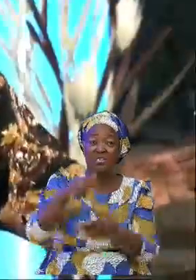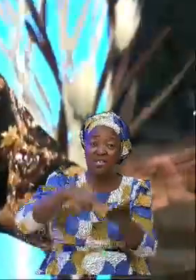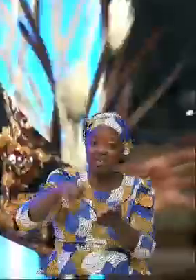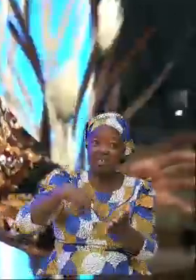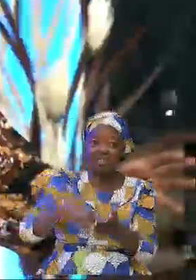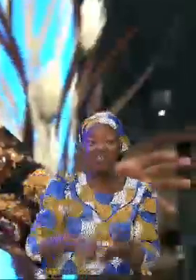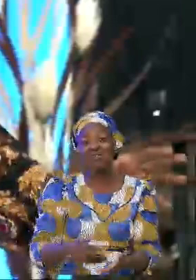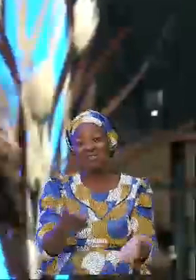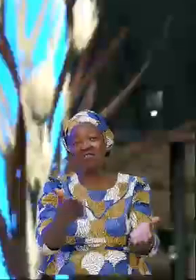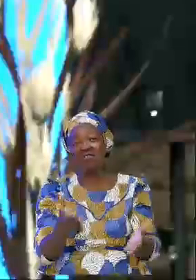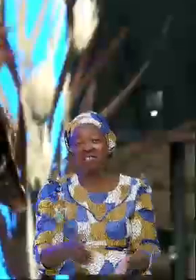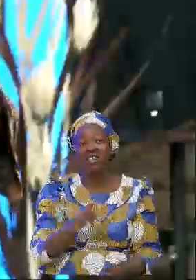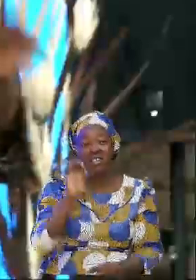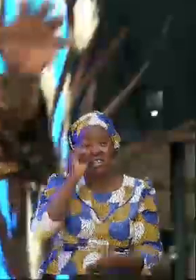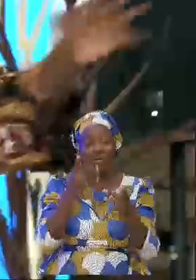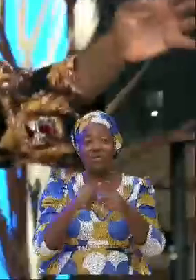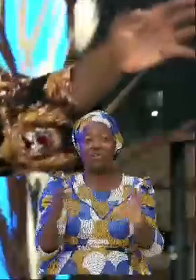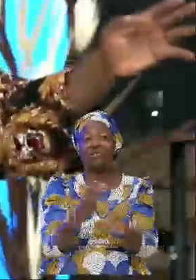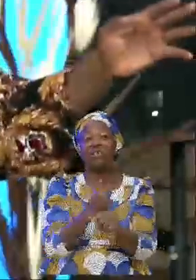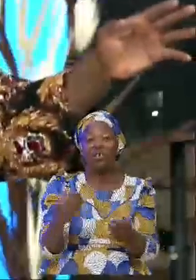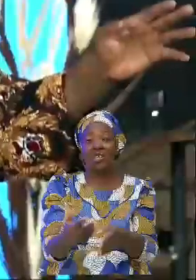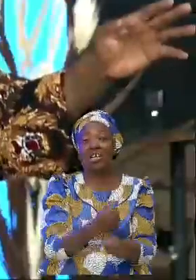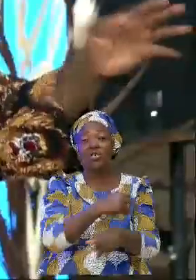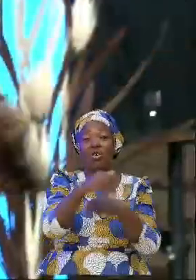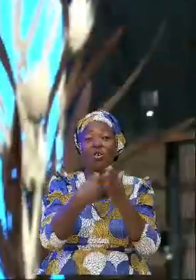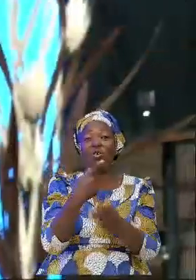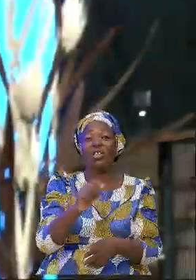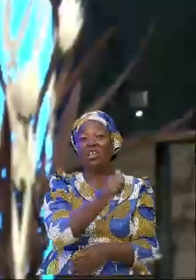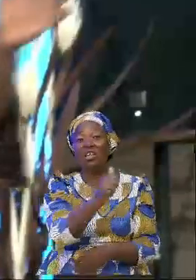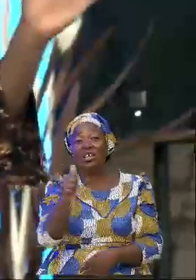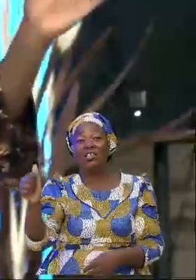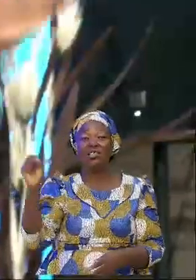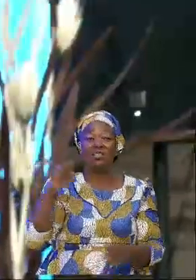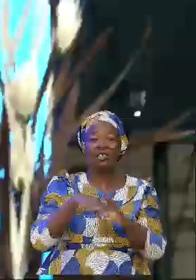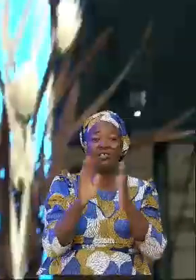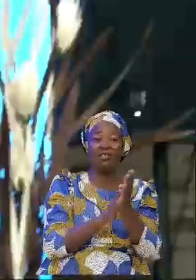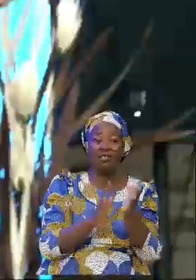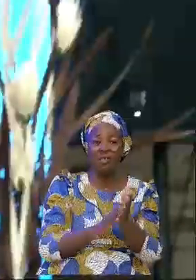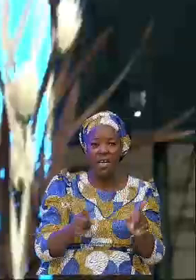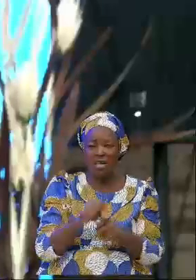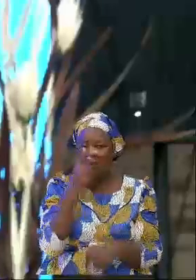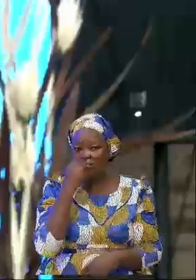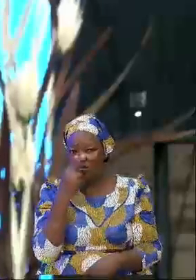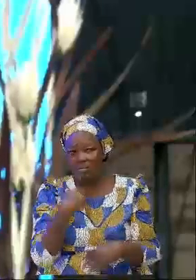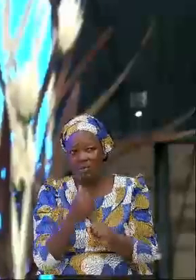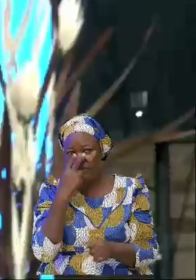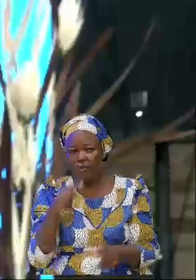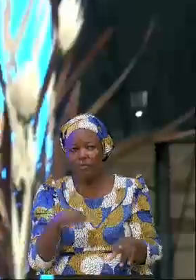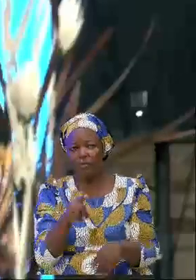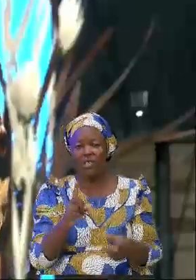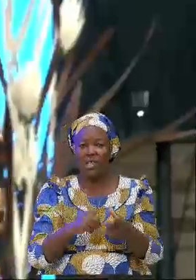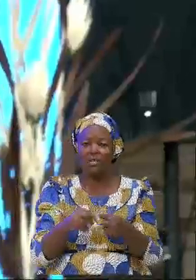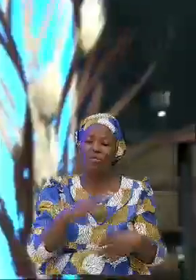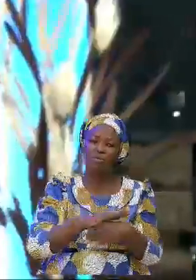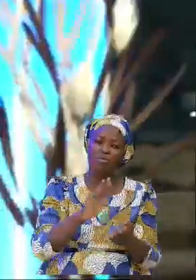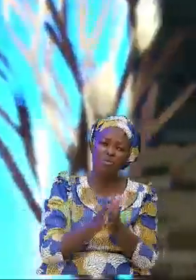play, every day read. He wants to collect all the A's. As they make fun of